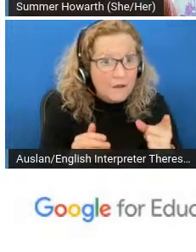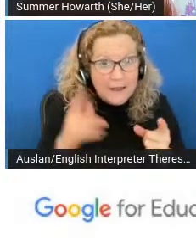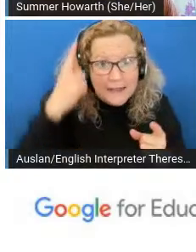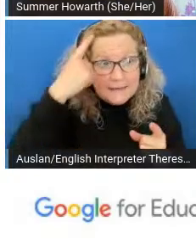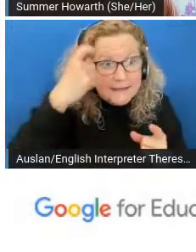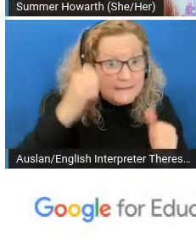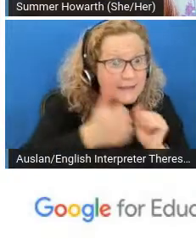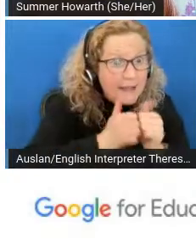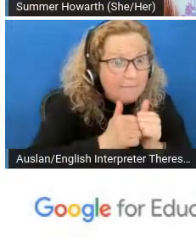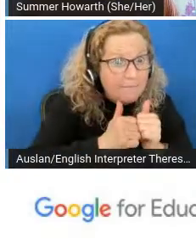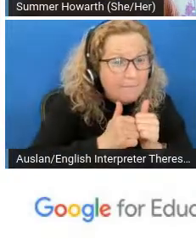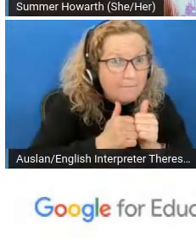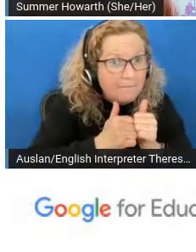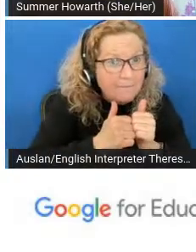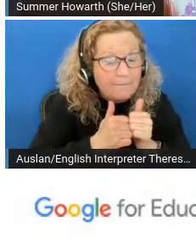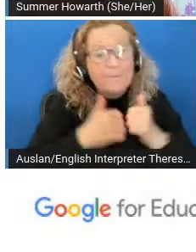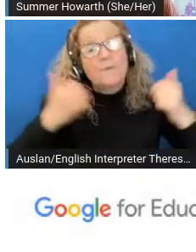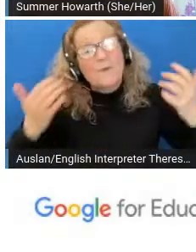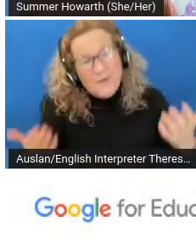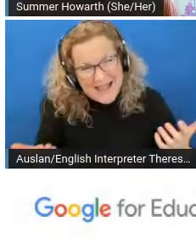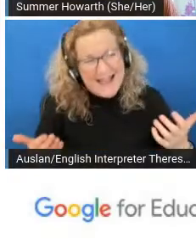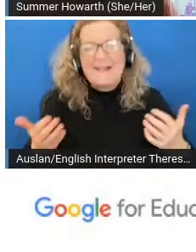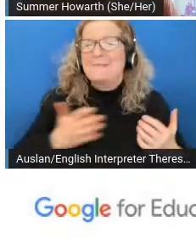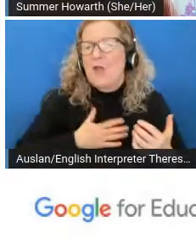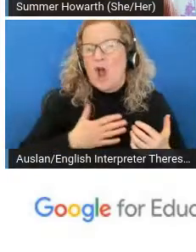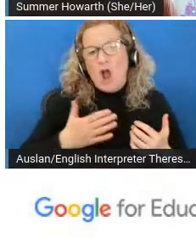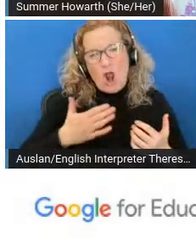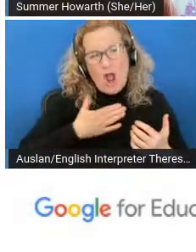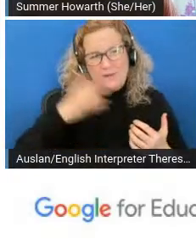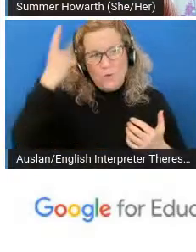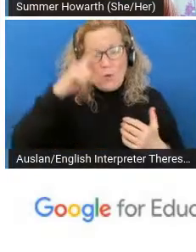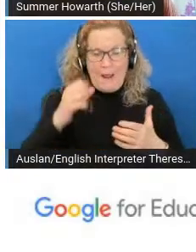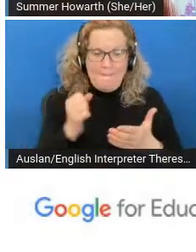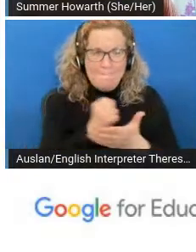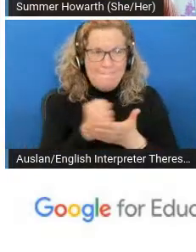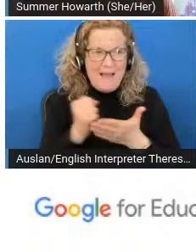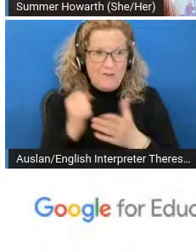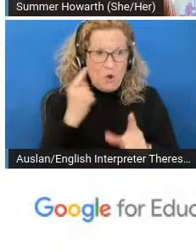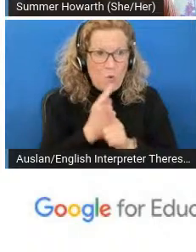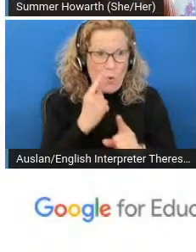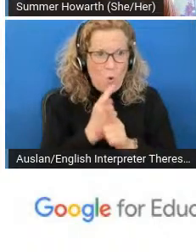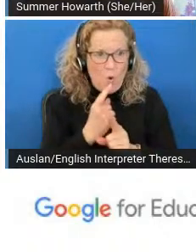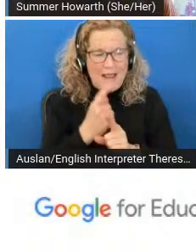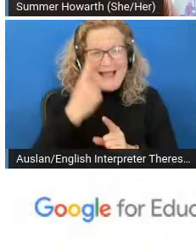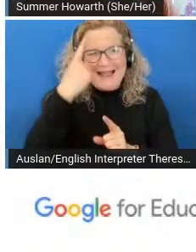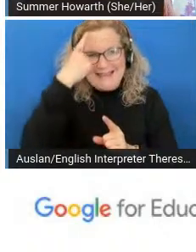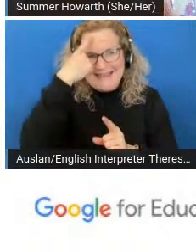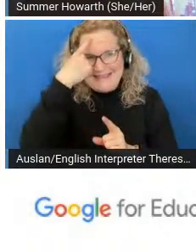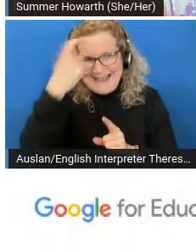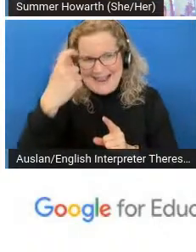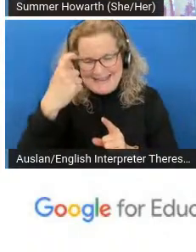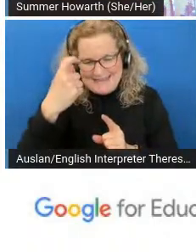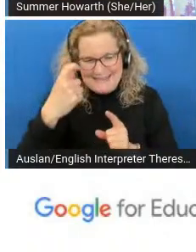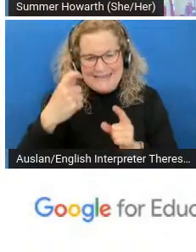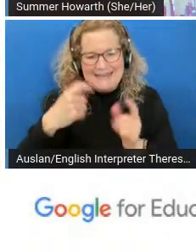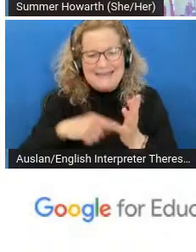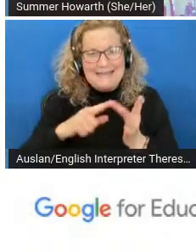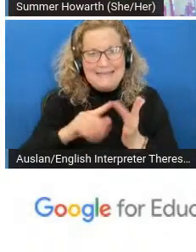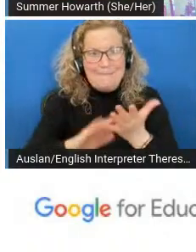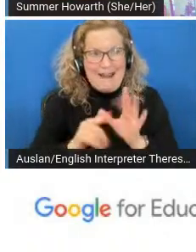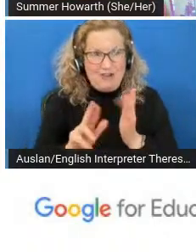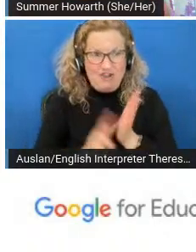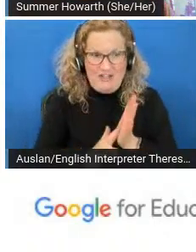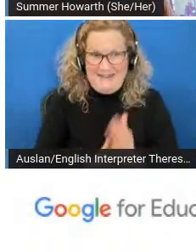now? I like to call it, in mathematical terms, guesstimation. Summer. So let's not just say